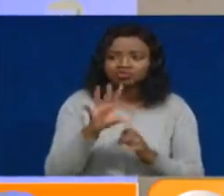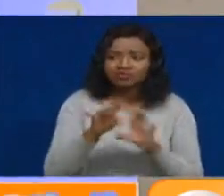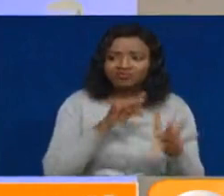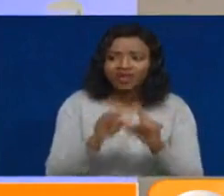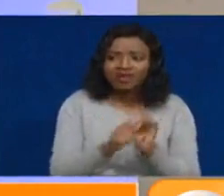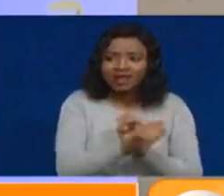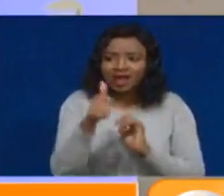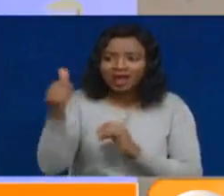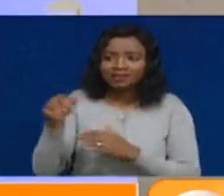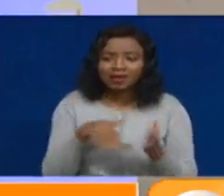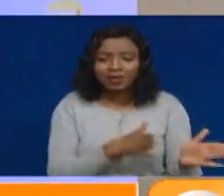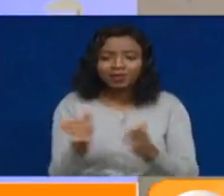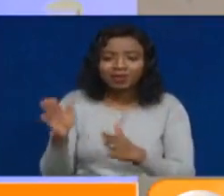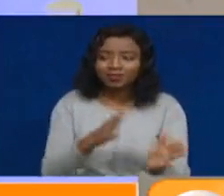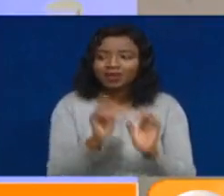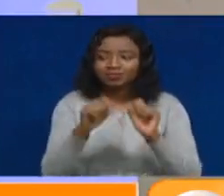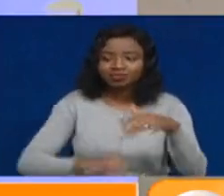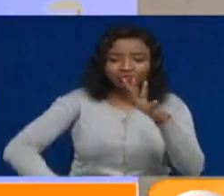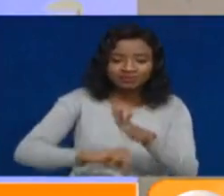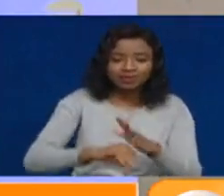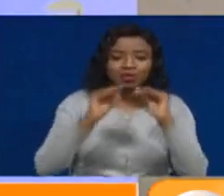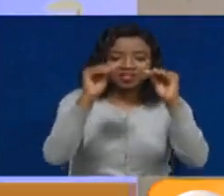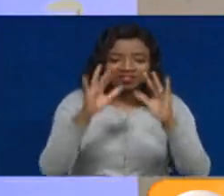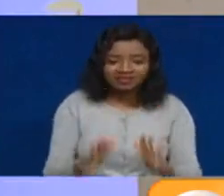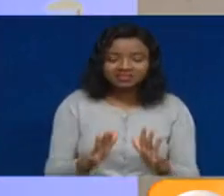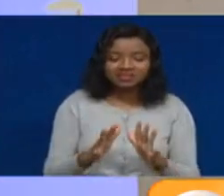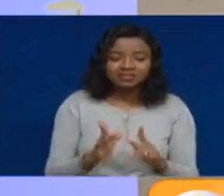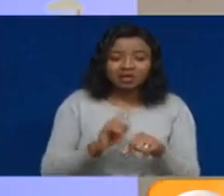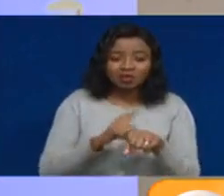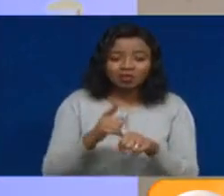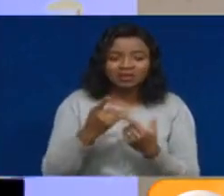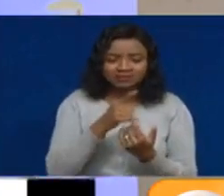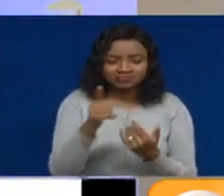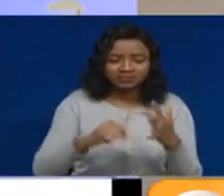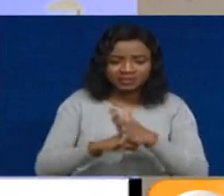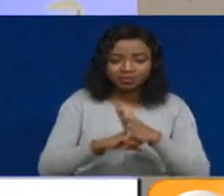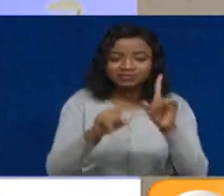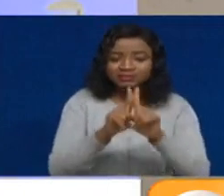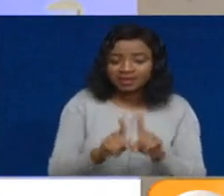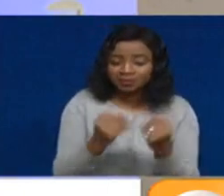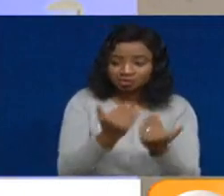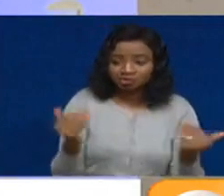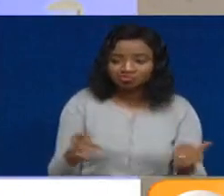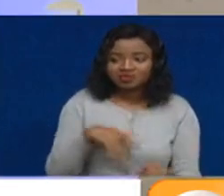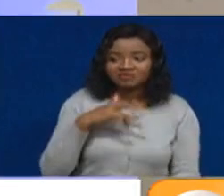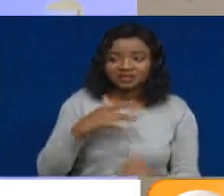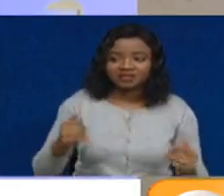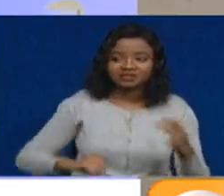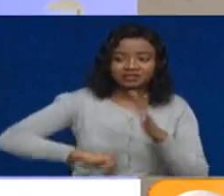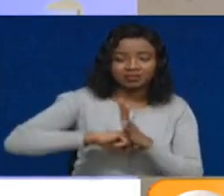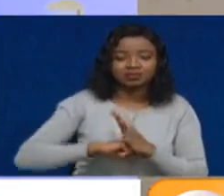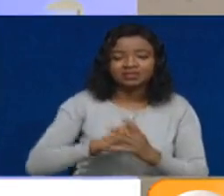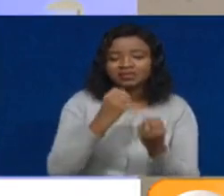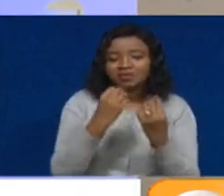modes that will support the teachers in their venture and also support the students in the very many